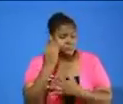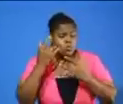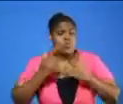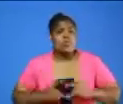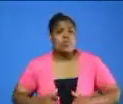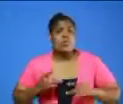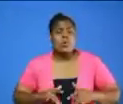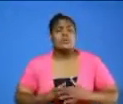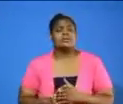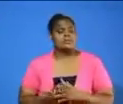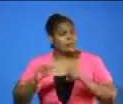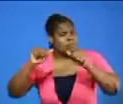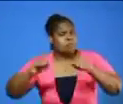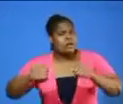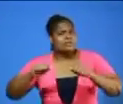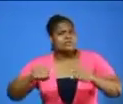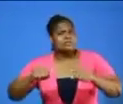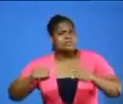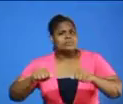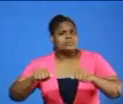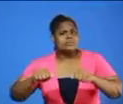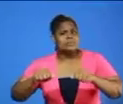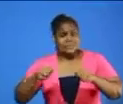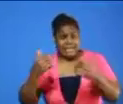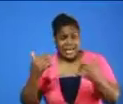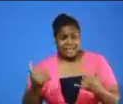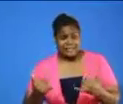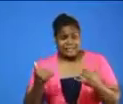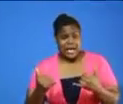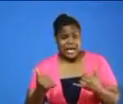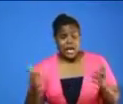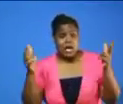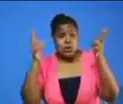Could I be the one called to you,